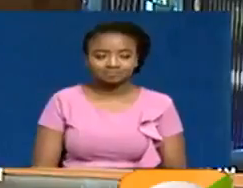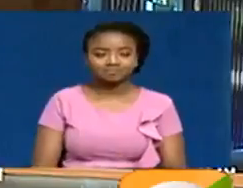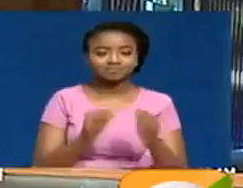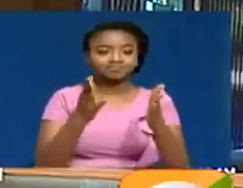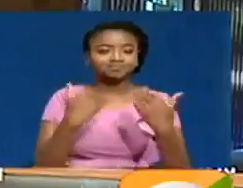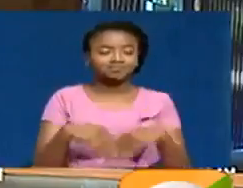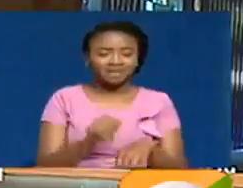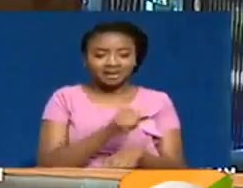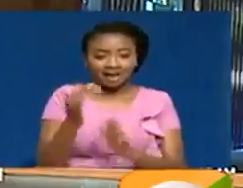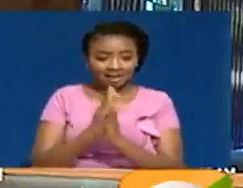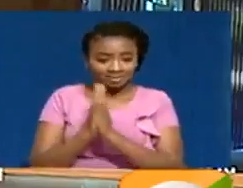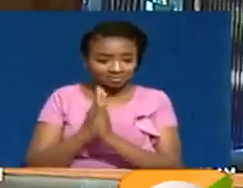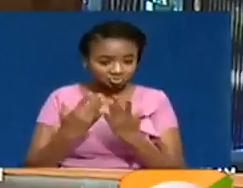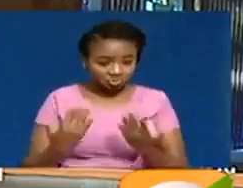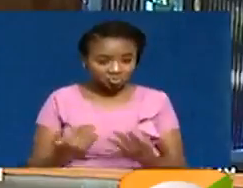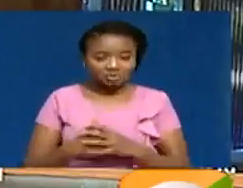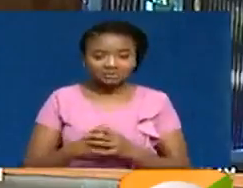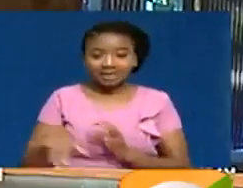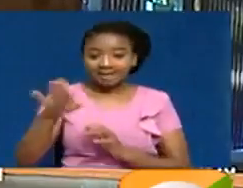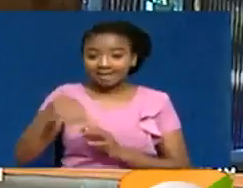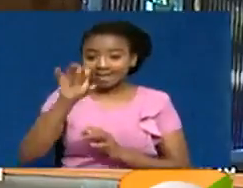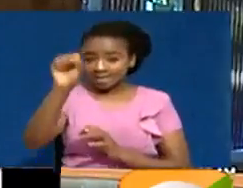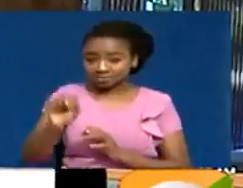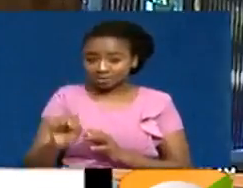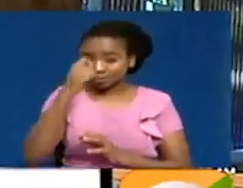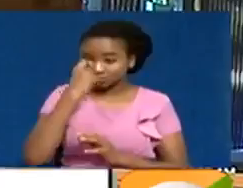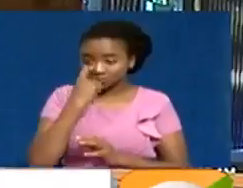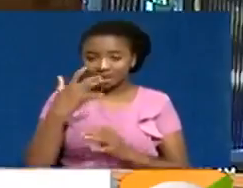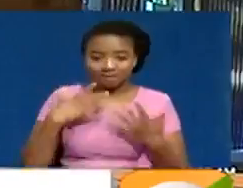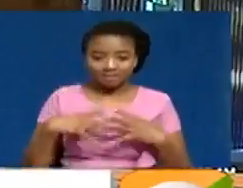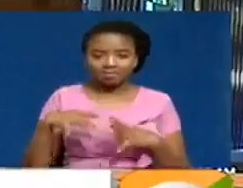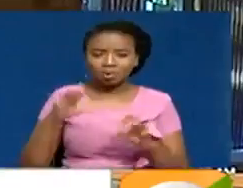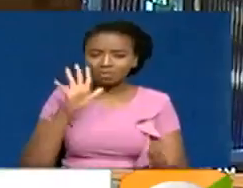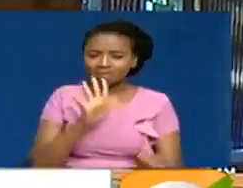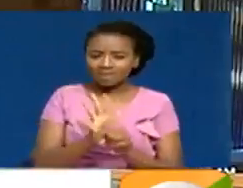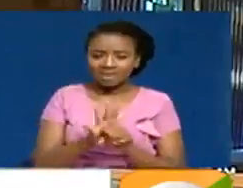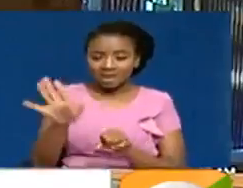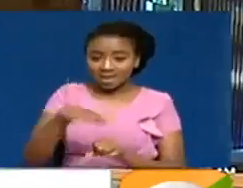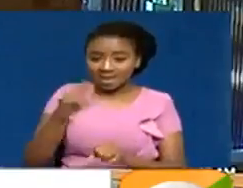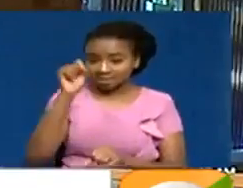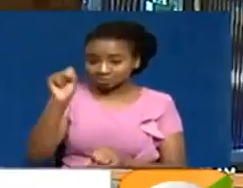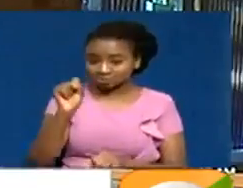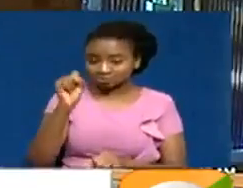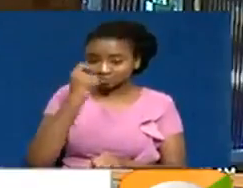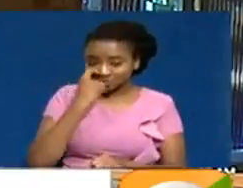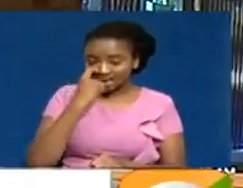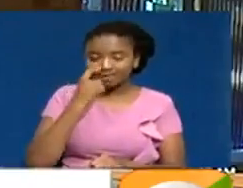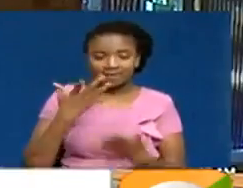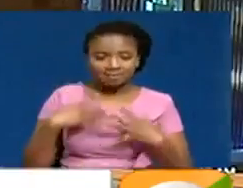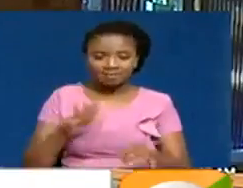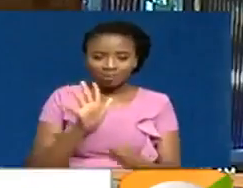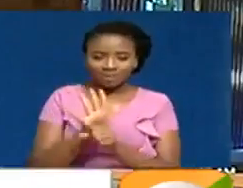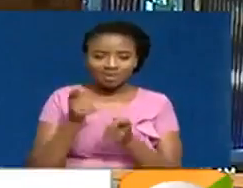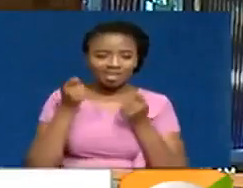All right, we now want to take you beyond Kenya's borders to Sudan, where thousands of protesters have remained on the streets of Sudan's